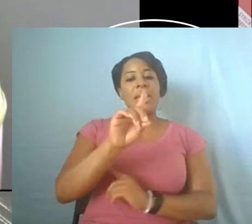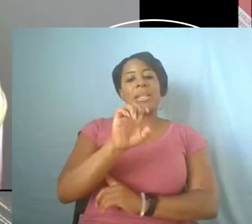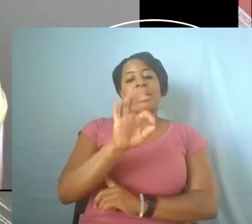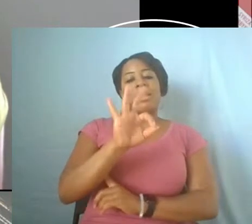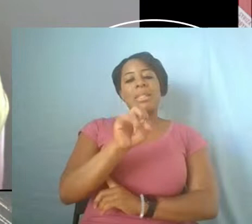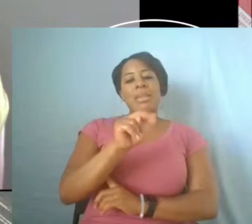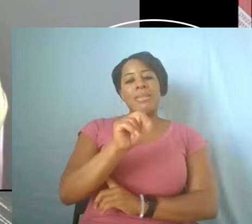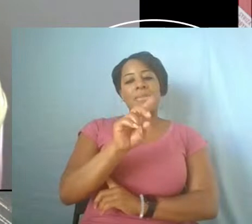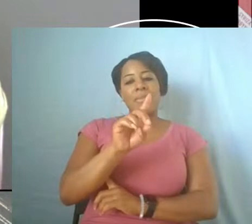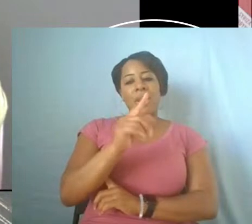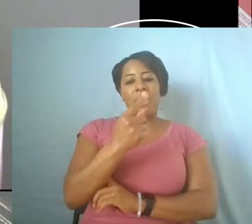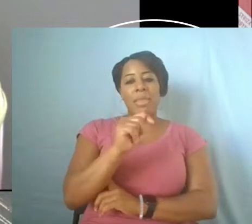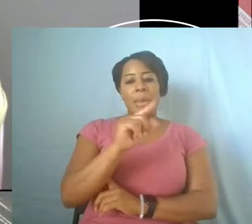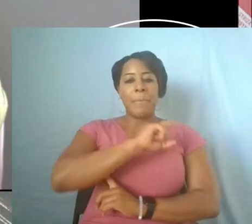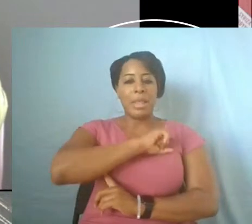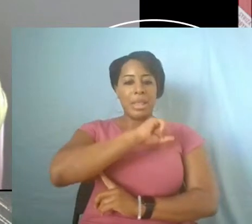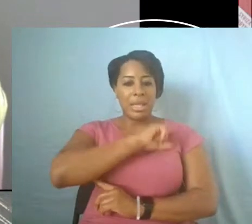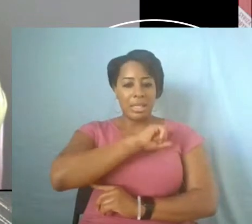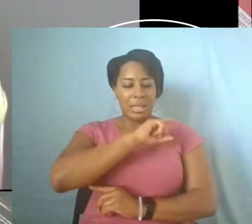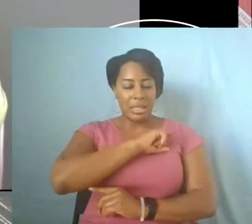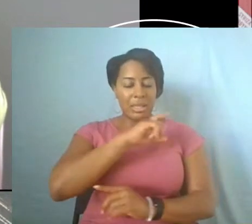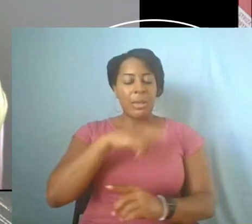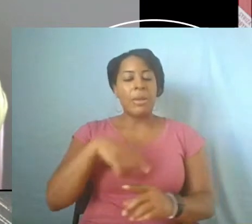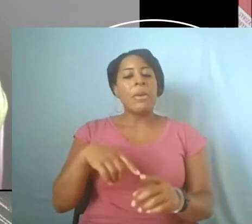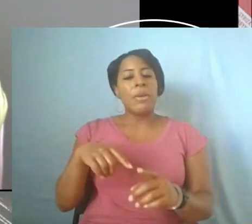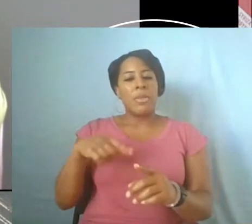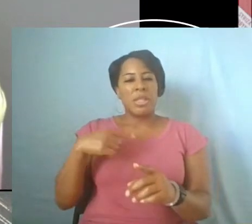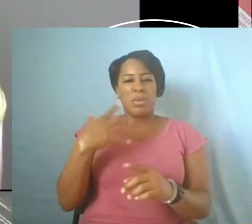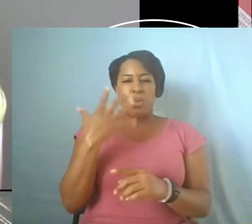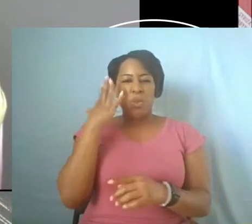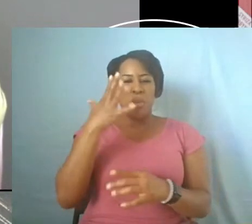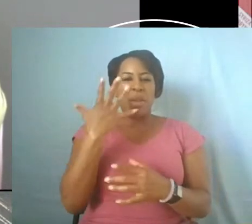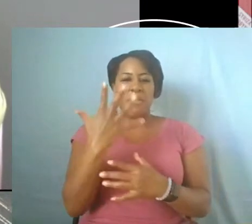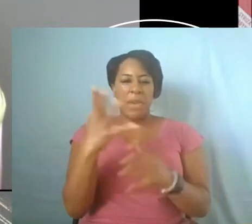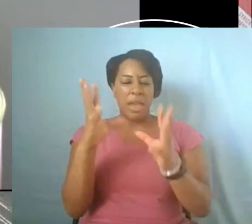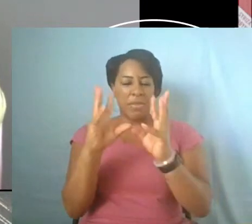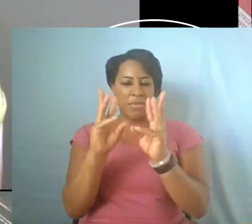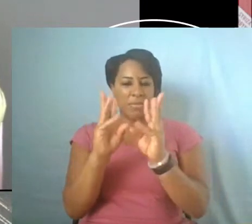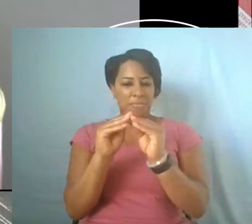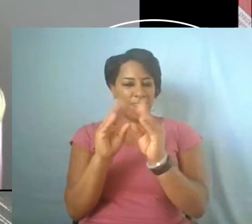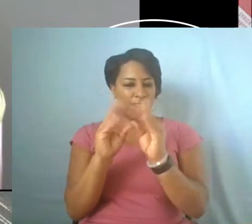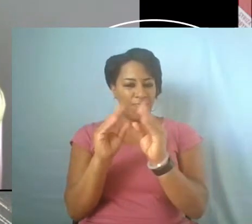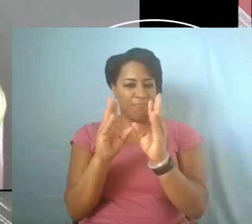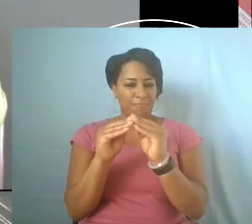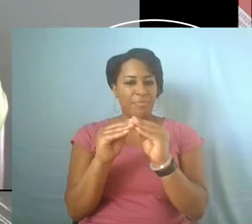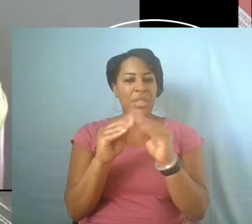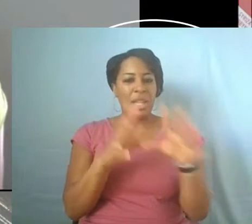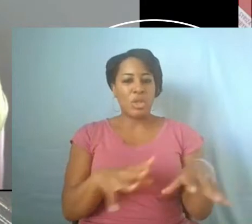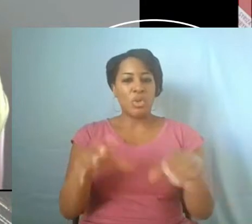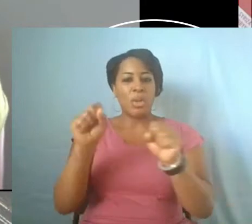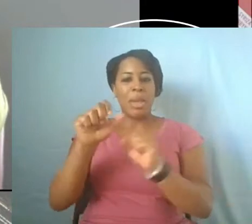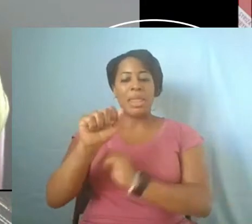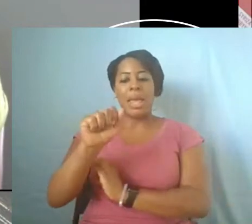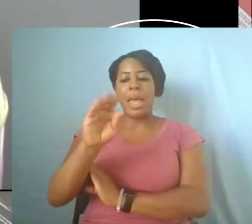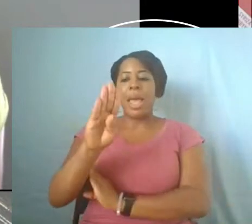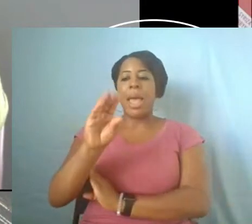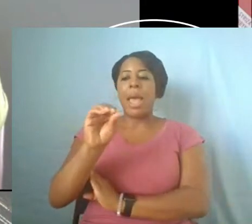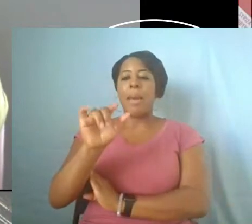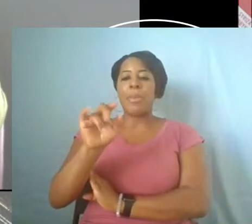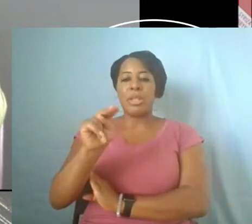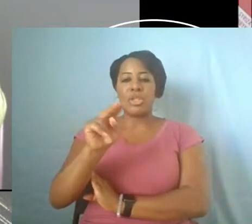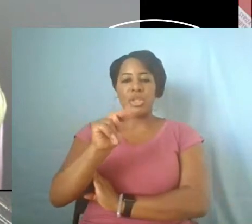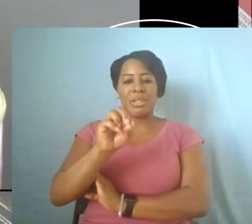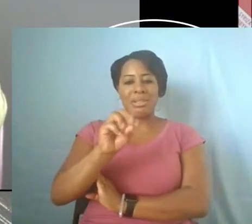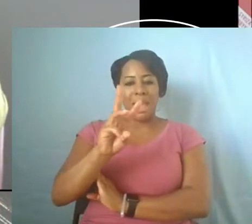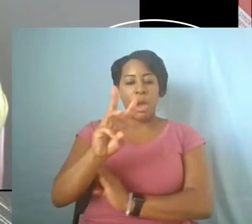5 political conversations hosted by the Abolition Now network. Abolition Now brings together amazing